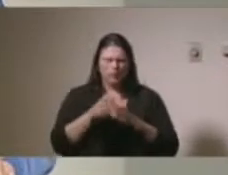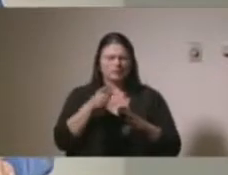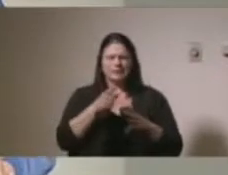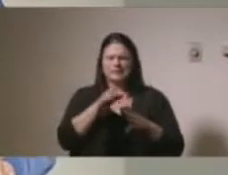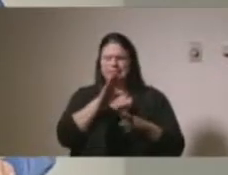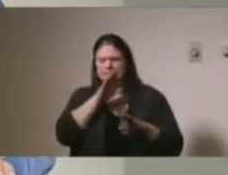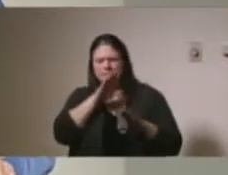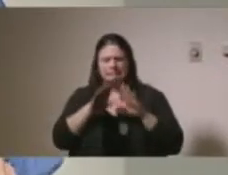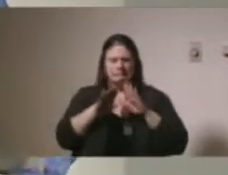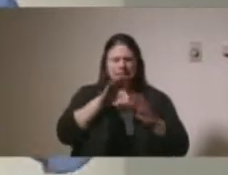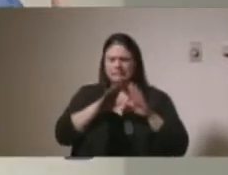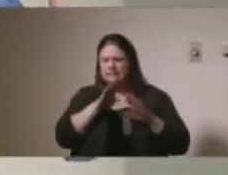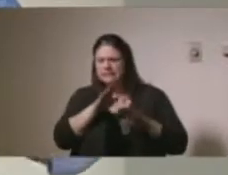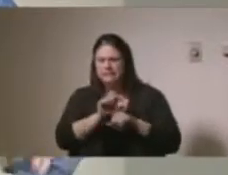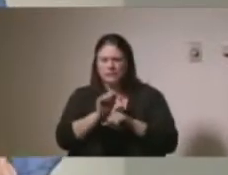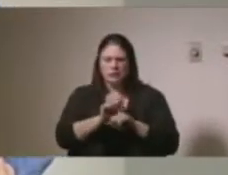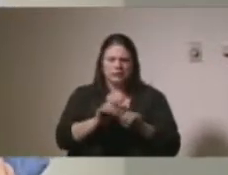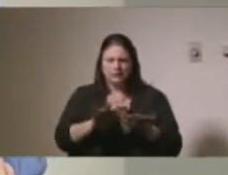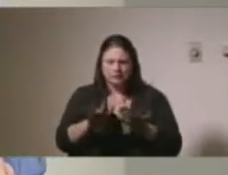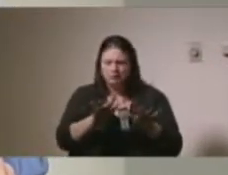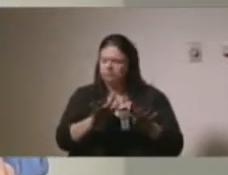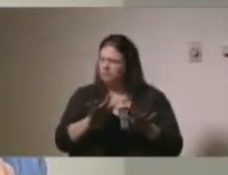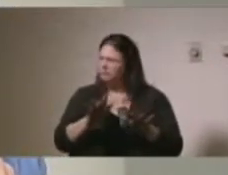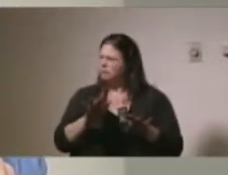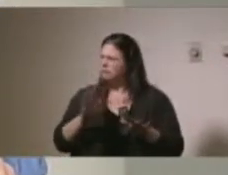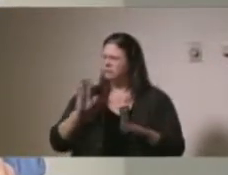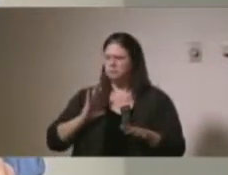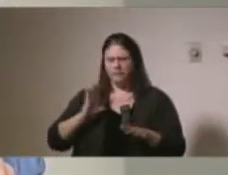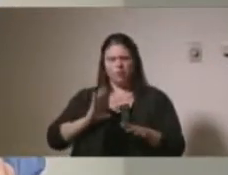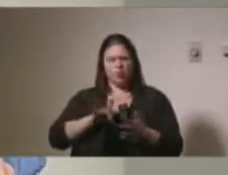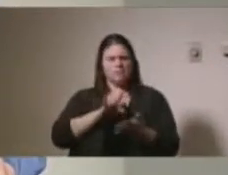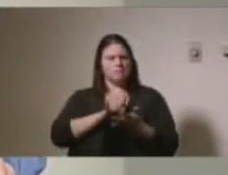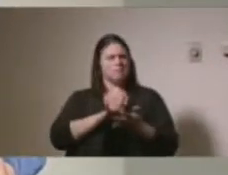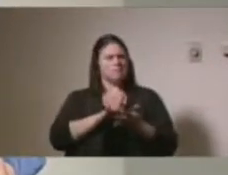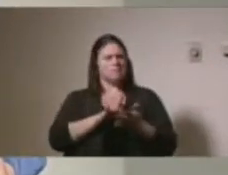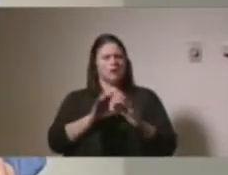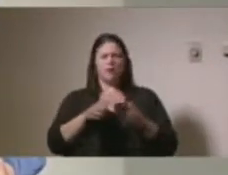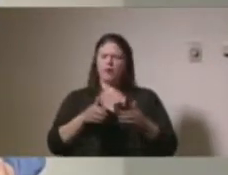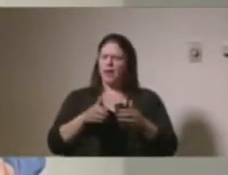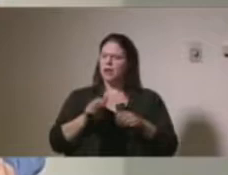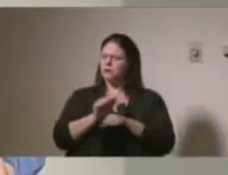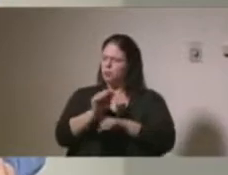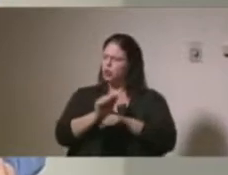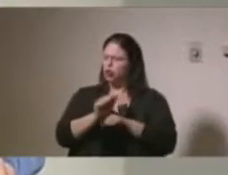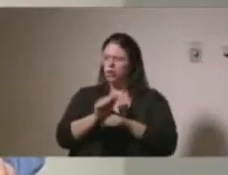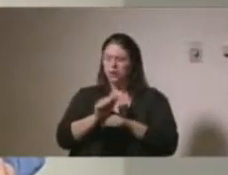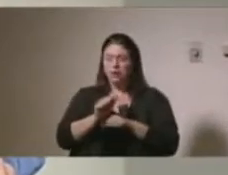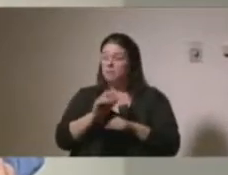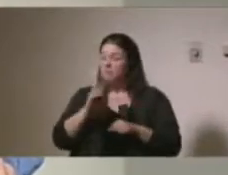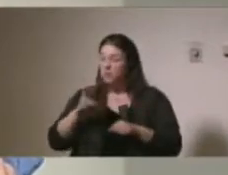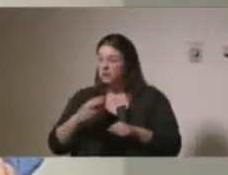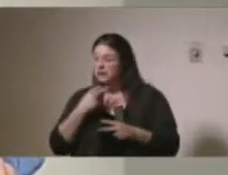times, had a pretty good middle class lifestyle, but again, because of the economic hardships in Windsor, has fallen on tough